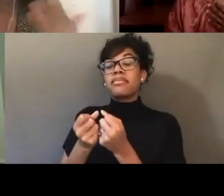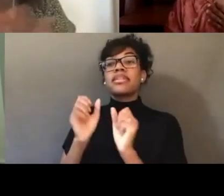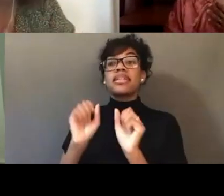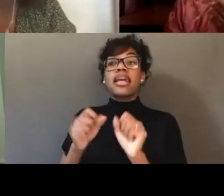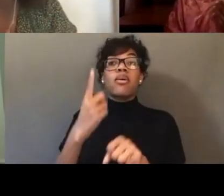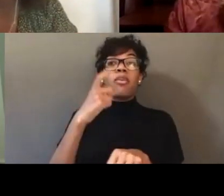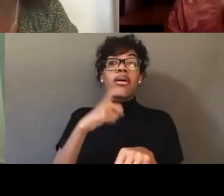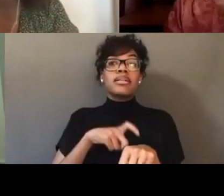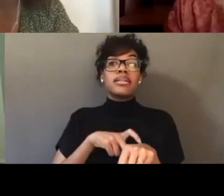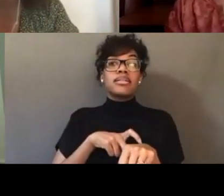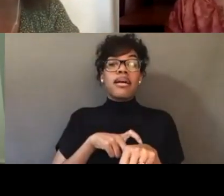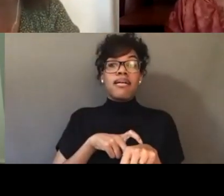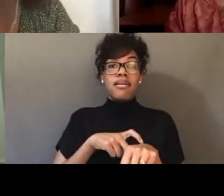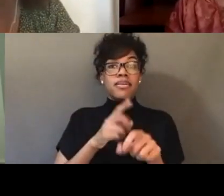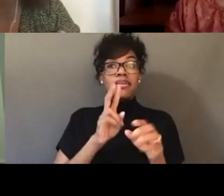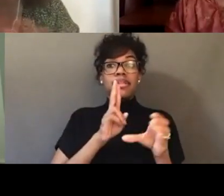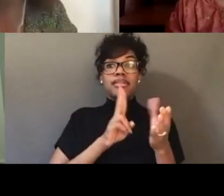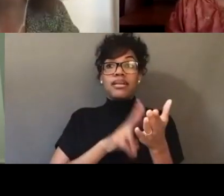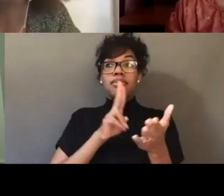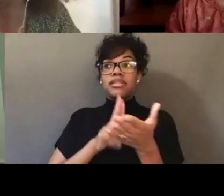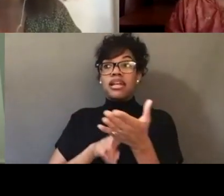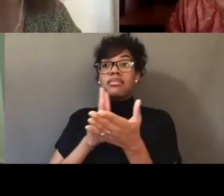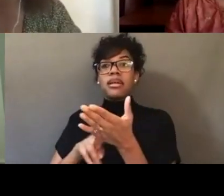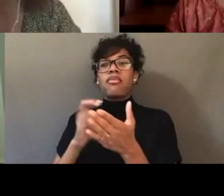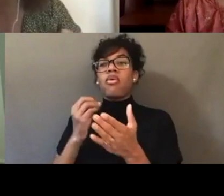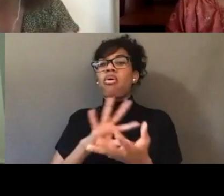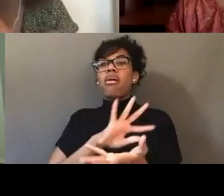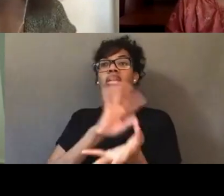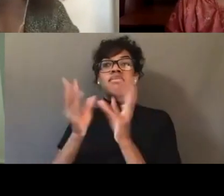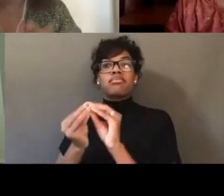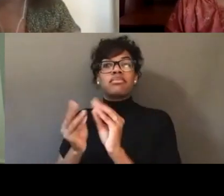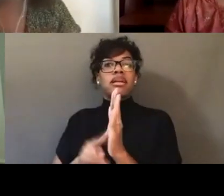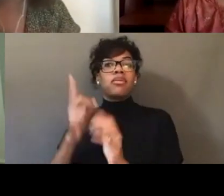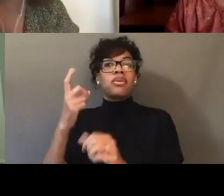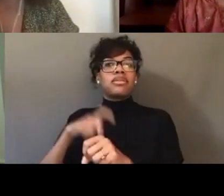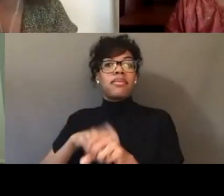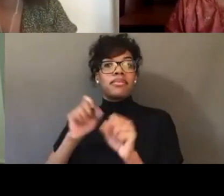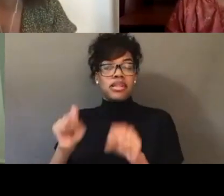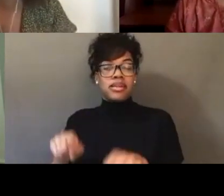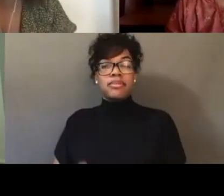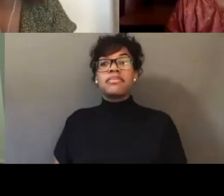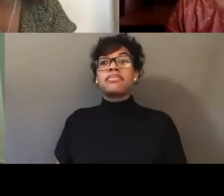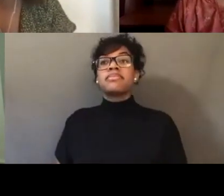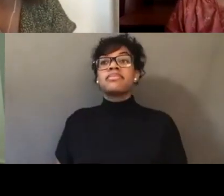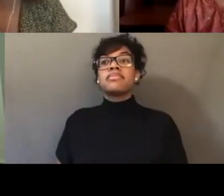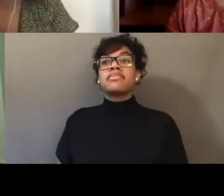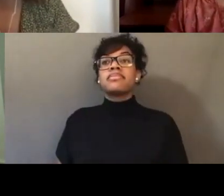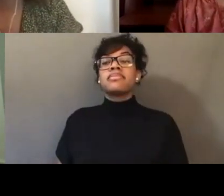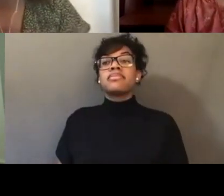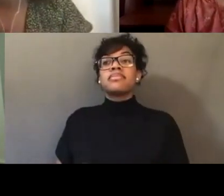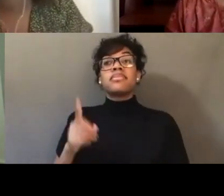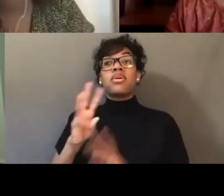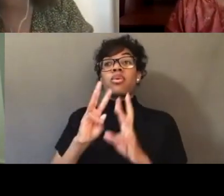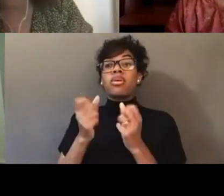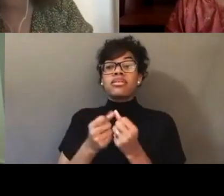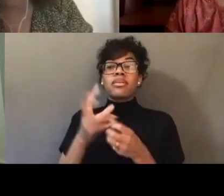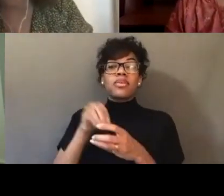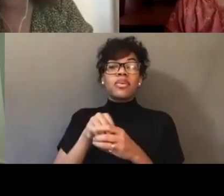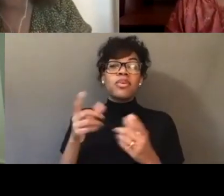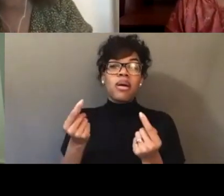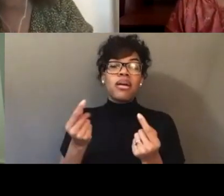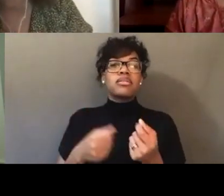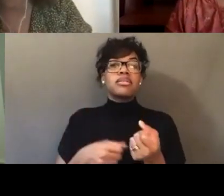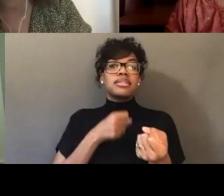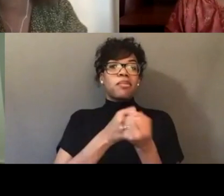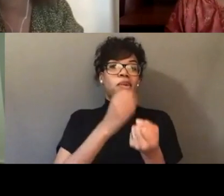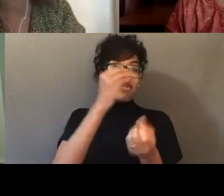workshops include restorative justice in the classroom, teaching climate change, supporting LGBTQ+ students, and more. Space is limited,